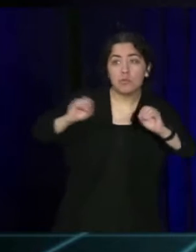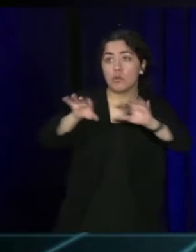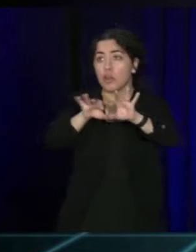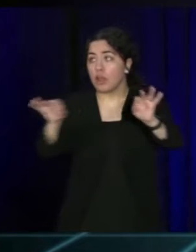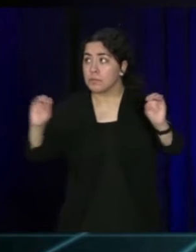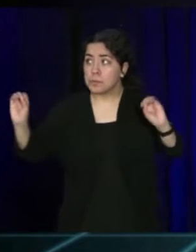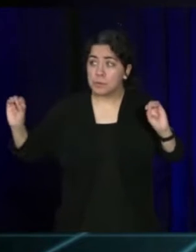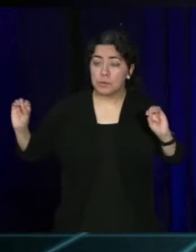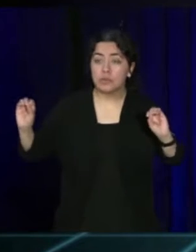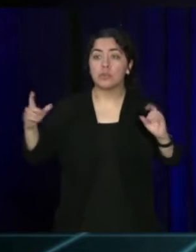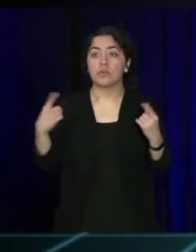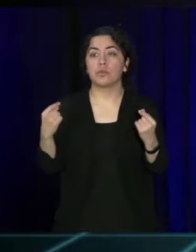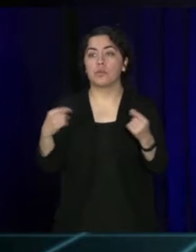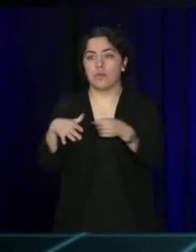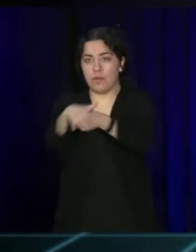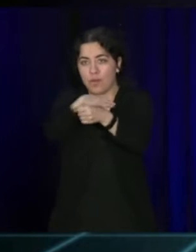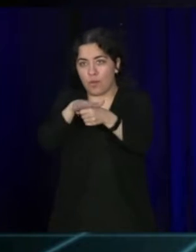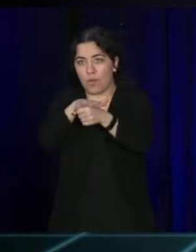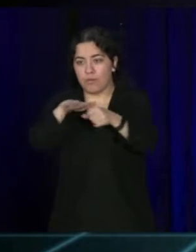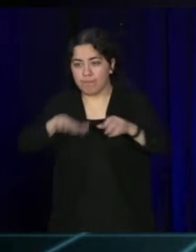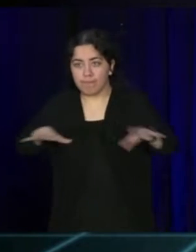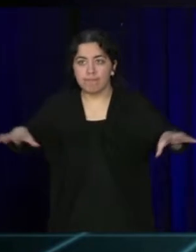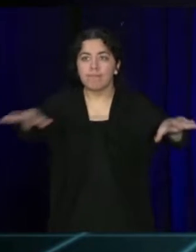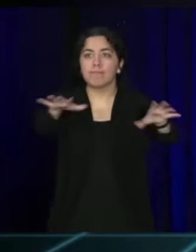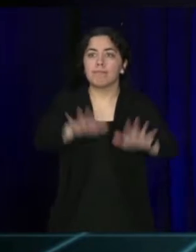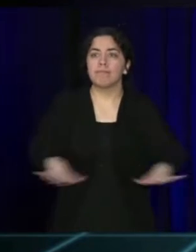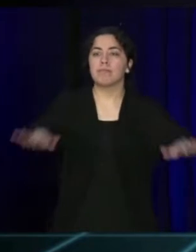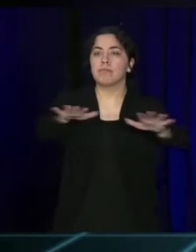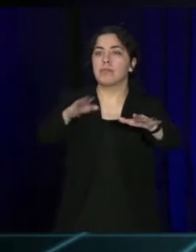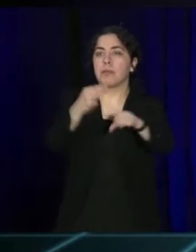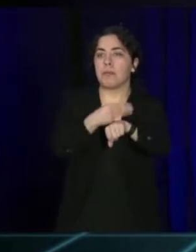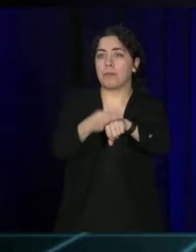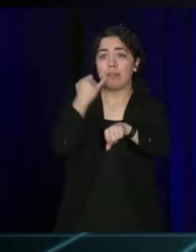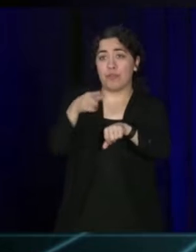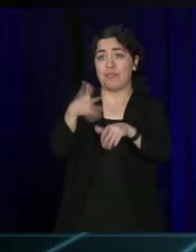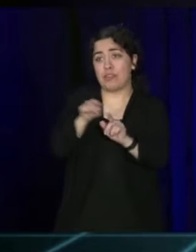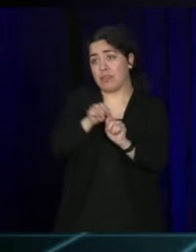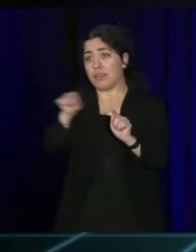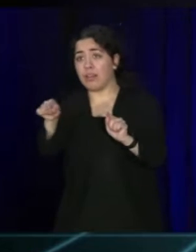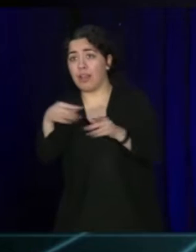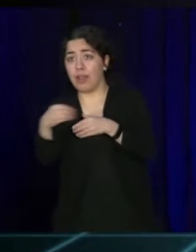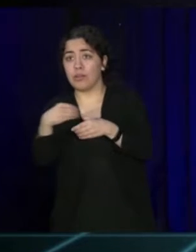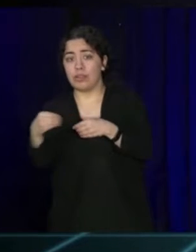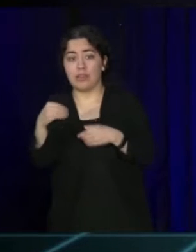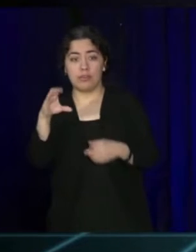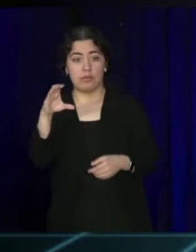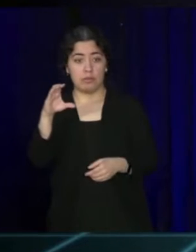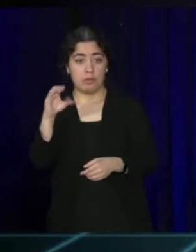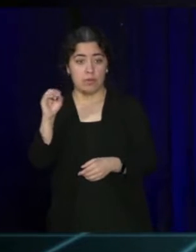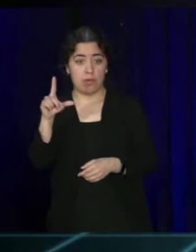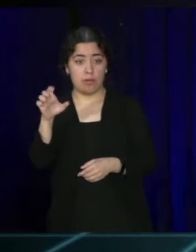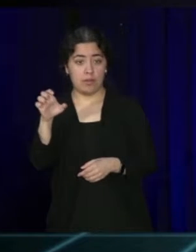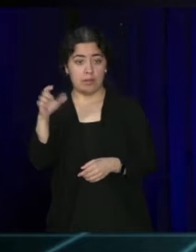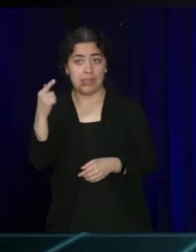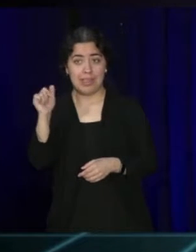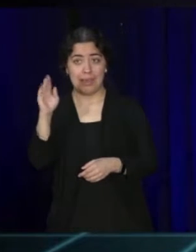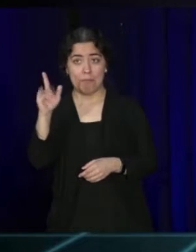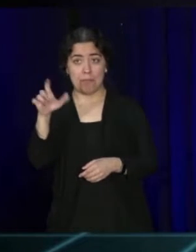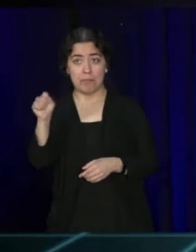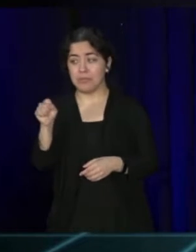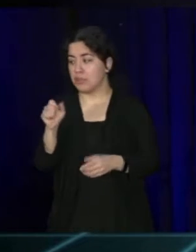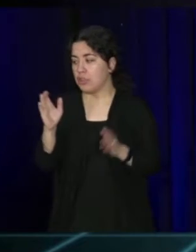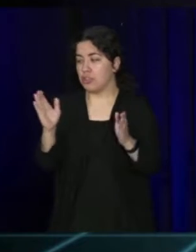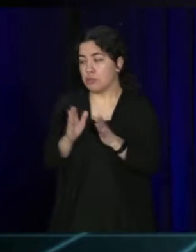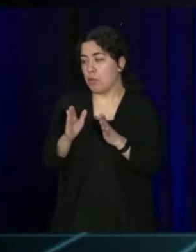to local neighborhoods around Miami. So if you've ever been outside Coral Gables, it's a little sketch, but that's where my people